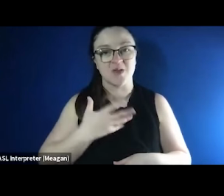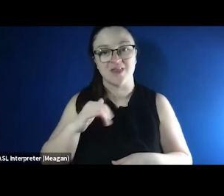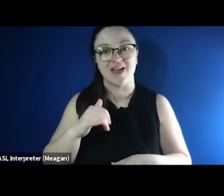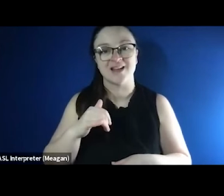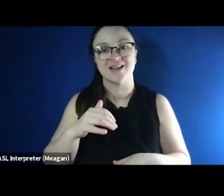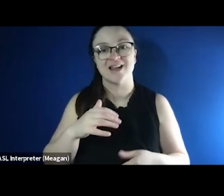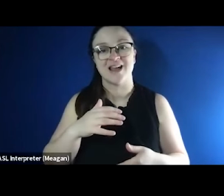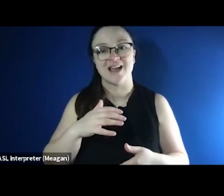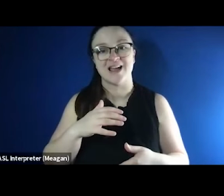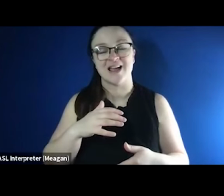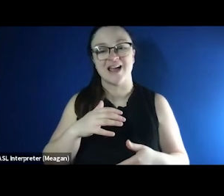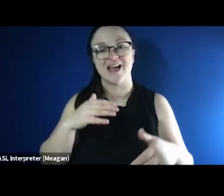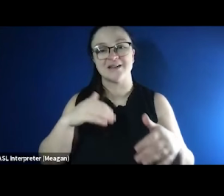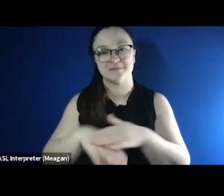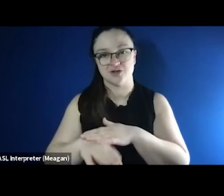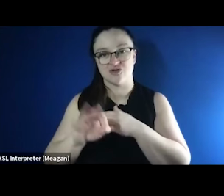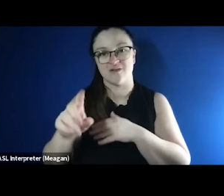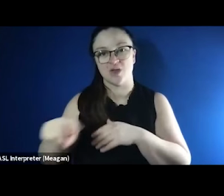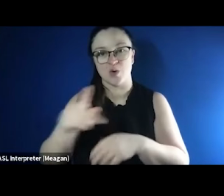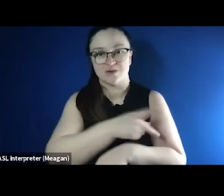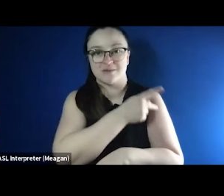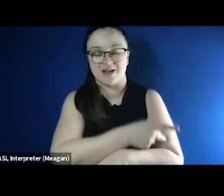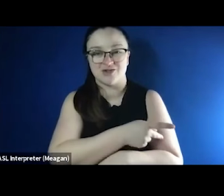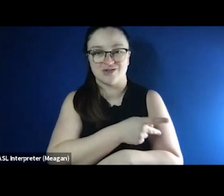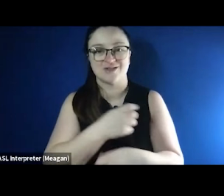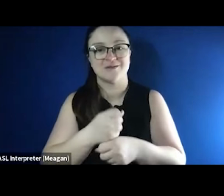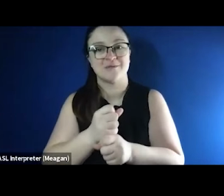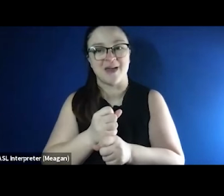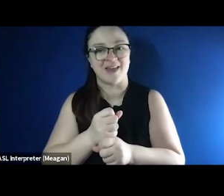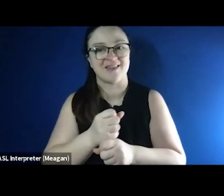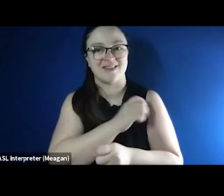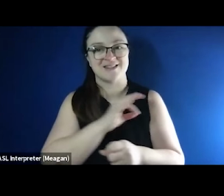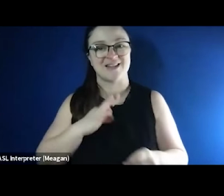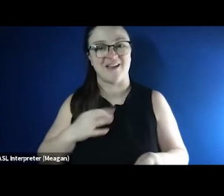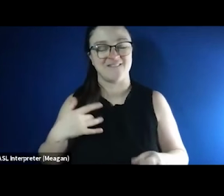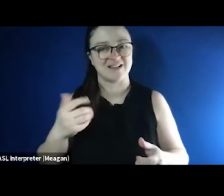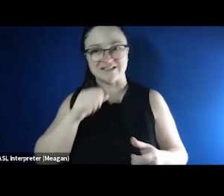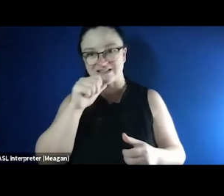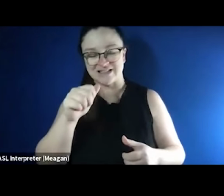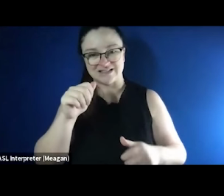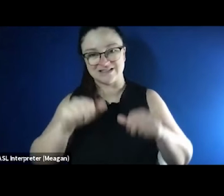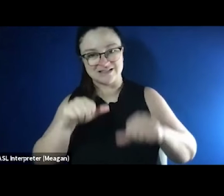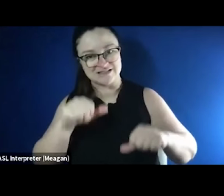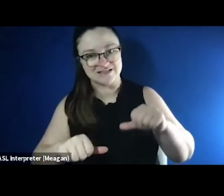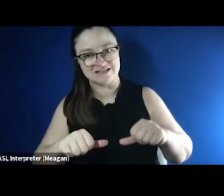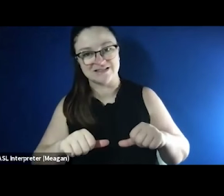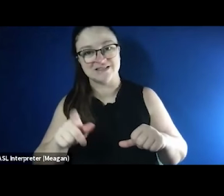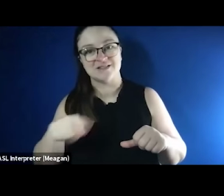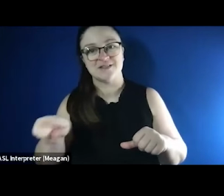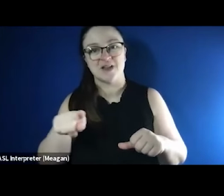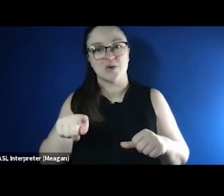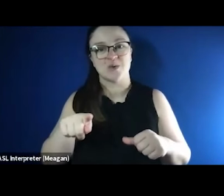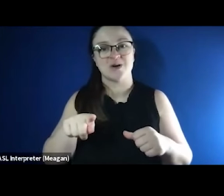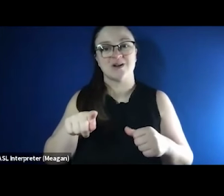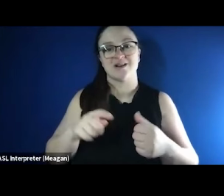patients was generating uncertainty among the professional staff, and concerns were raised regarding infringing on patients'